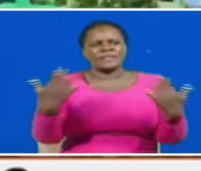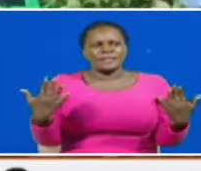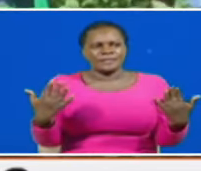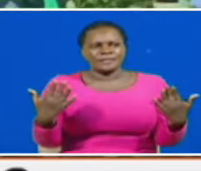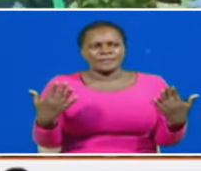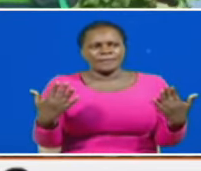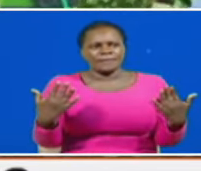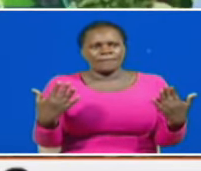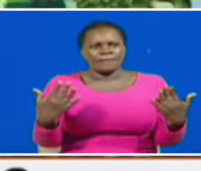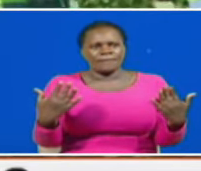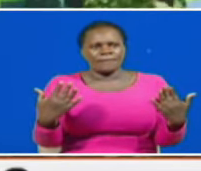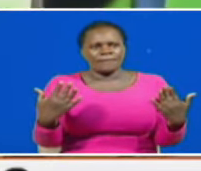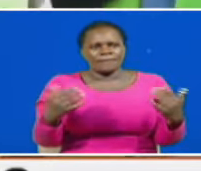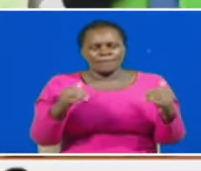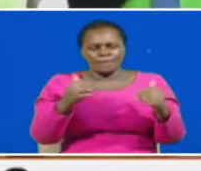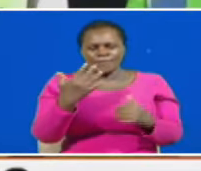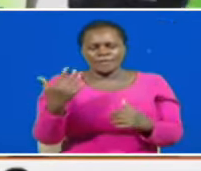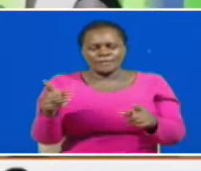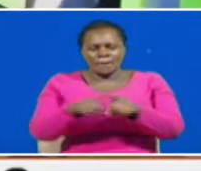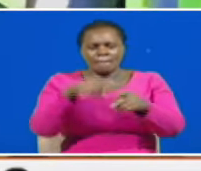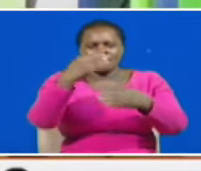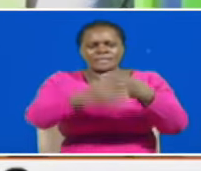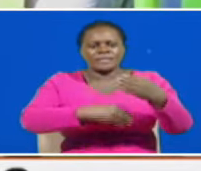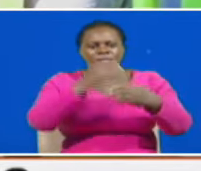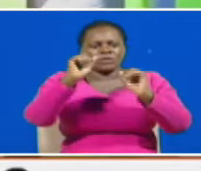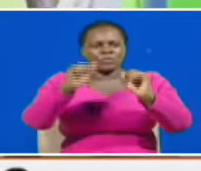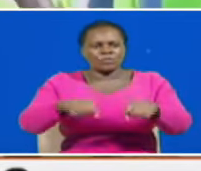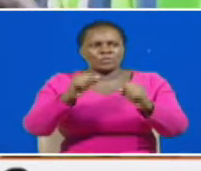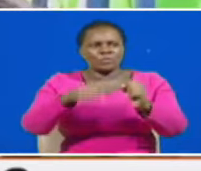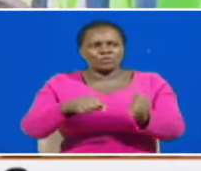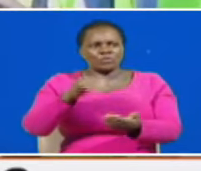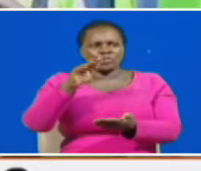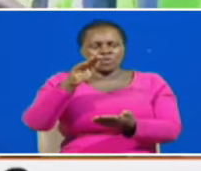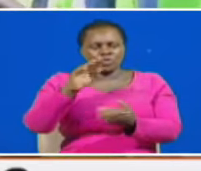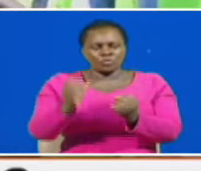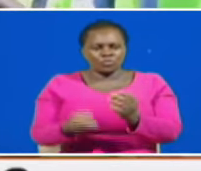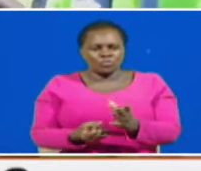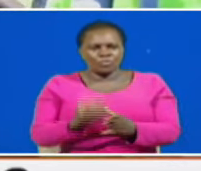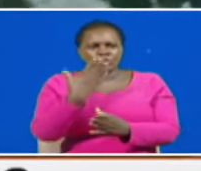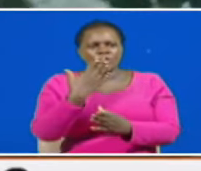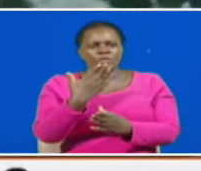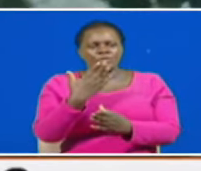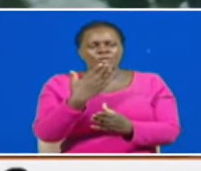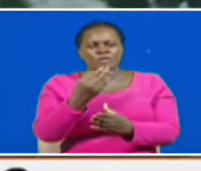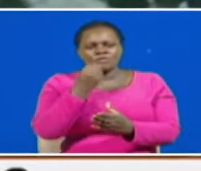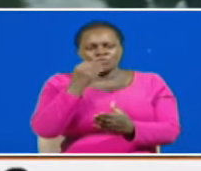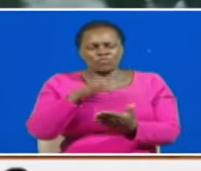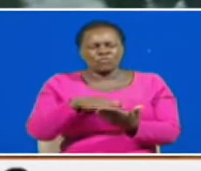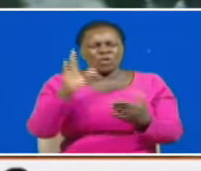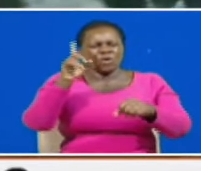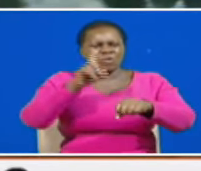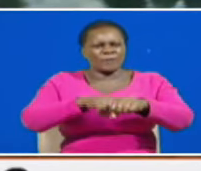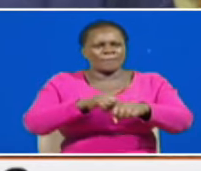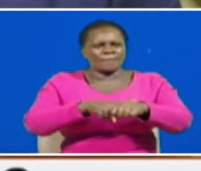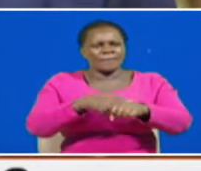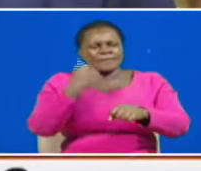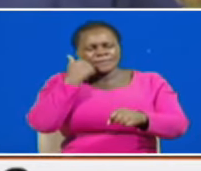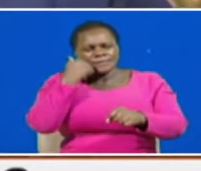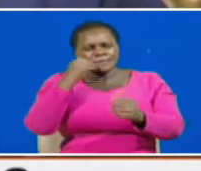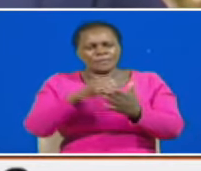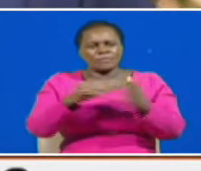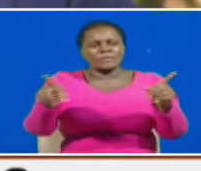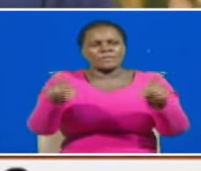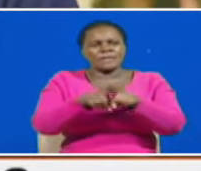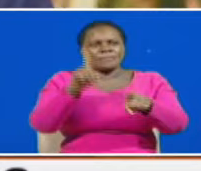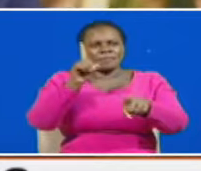the farmers products and materials that are able to produce high, but also tolerate some diseases. At the